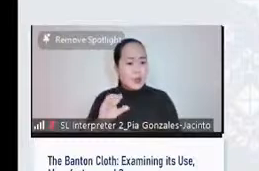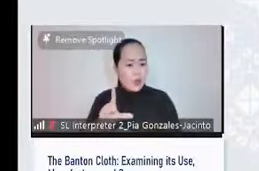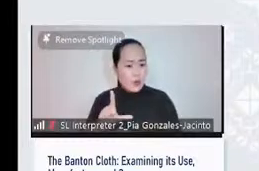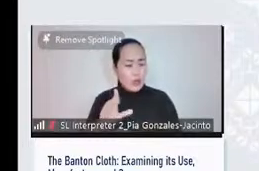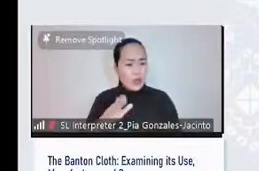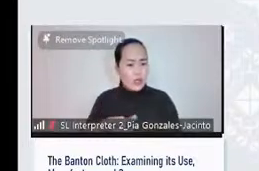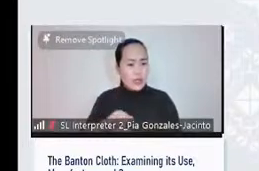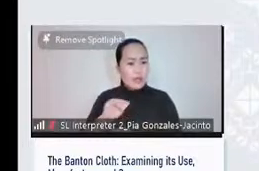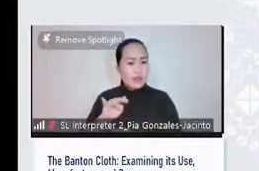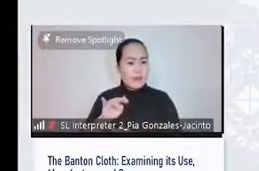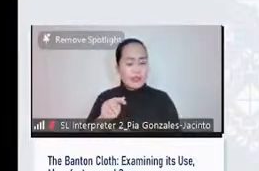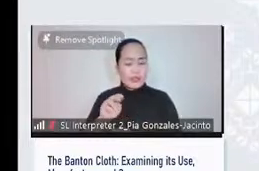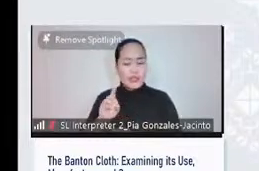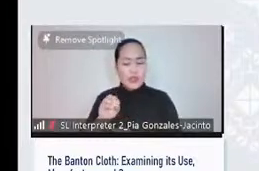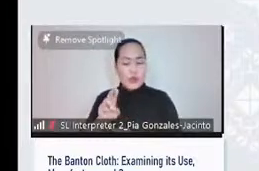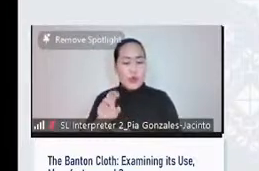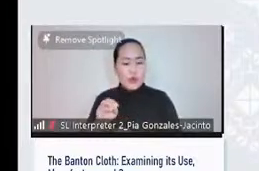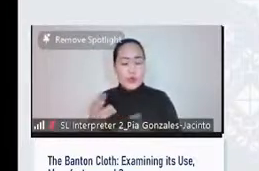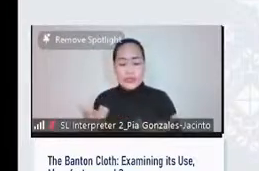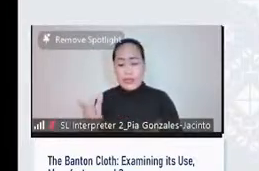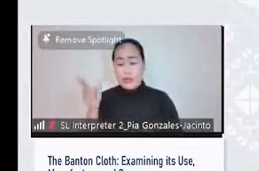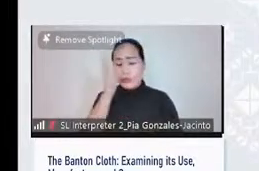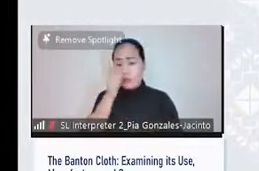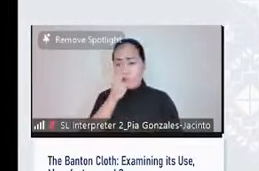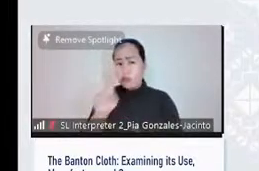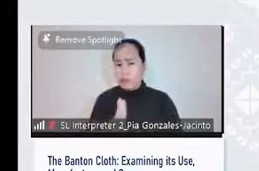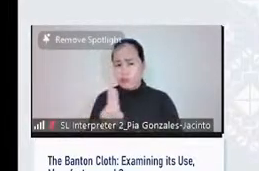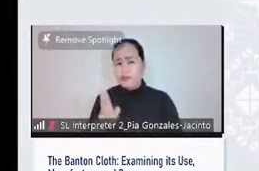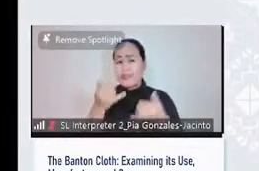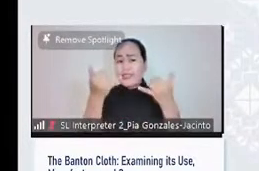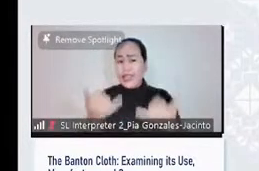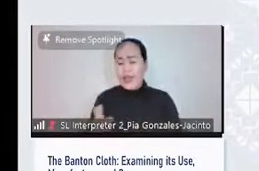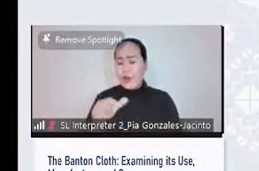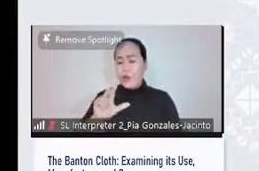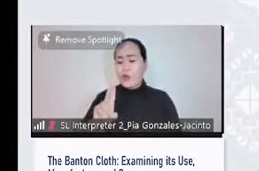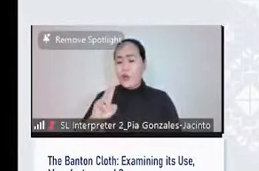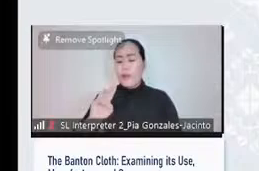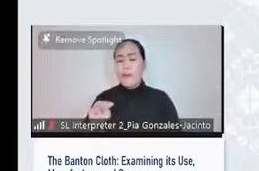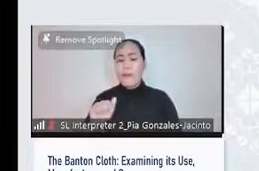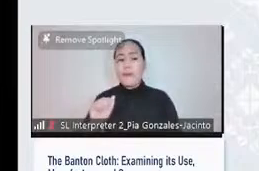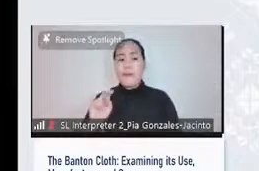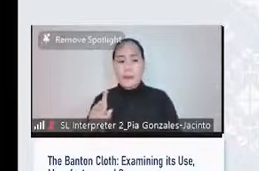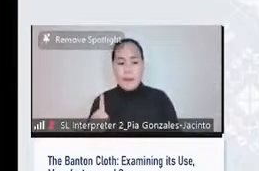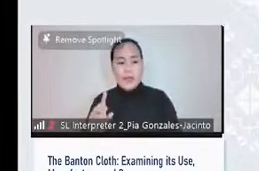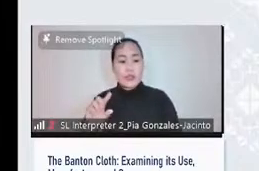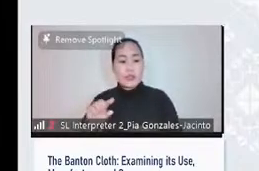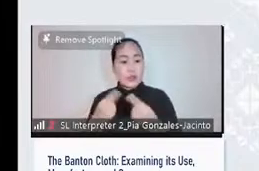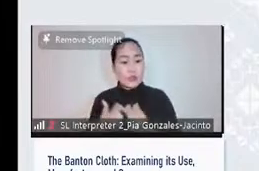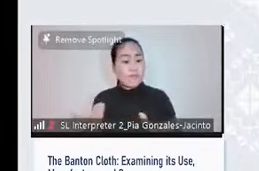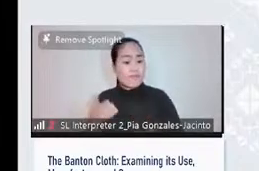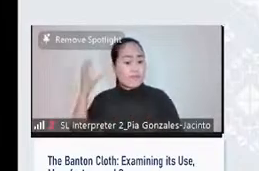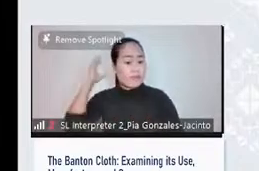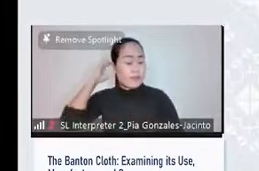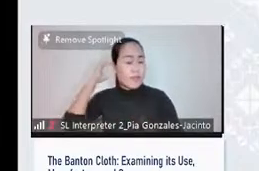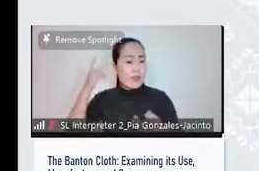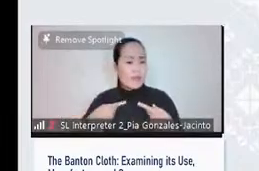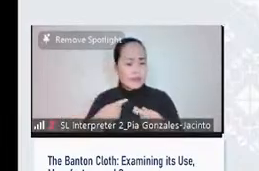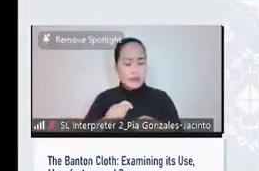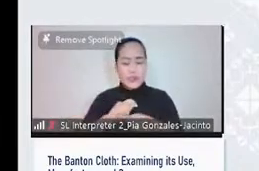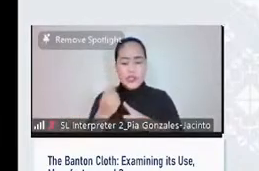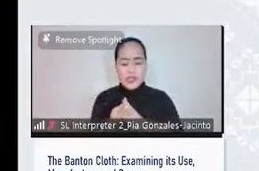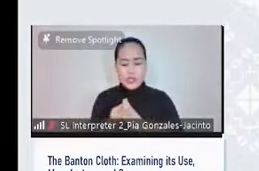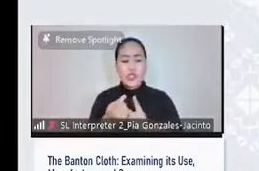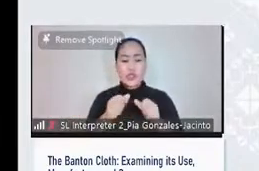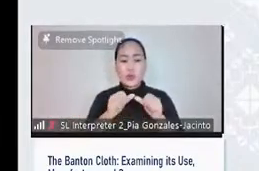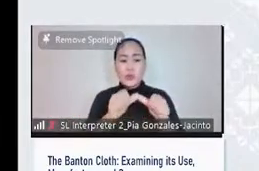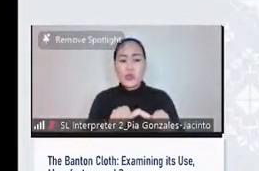and woven abaca cloth. At present, the Lumad groups in Mindanao continue the tradition of abaca weaving using natural dyes